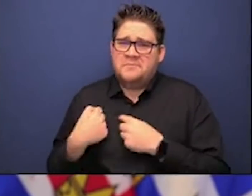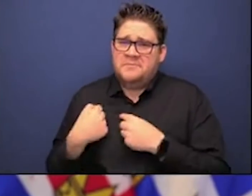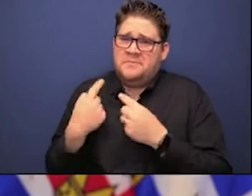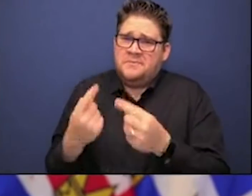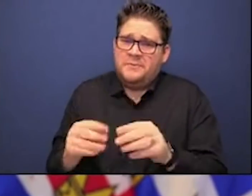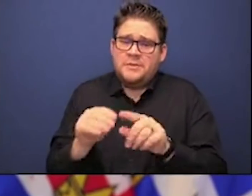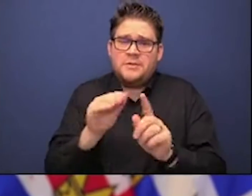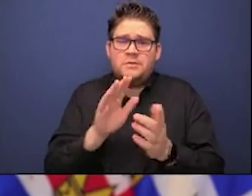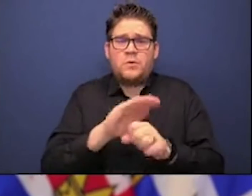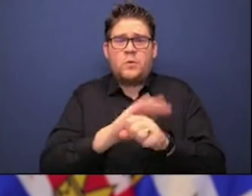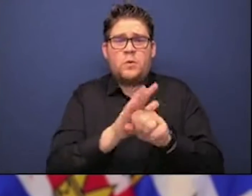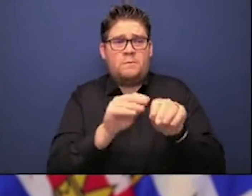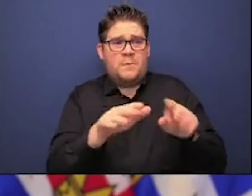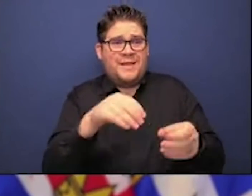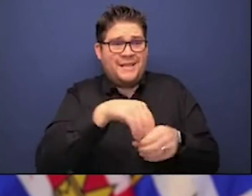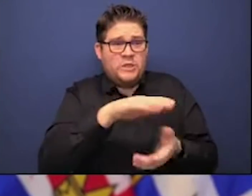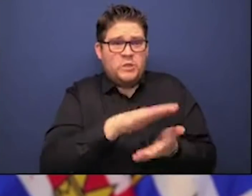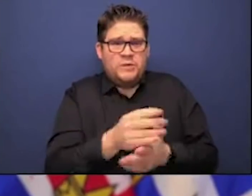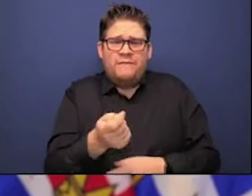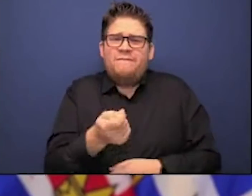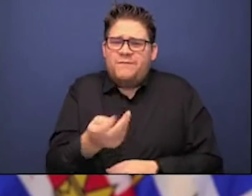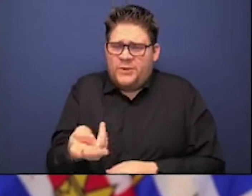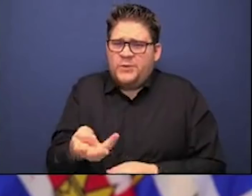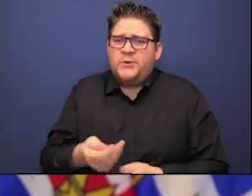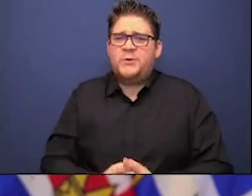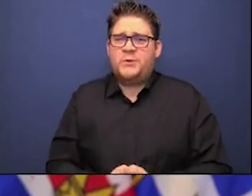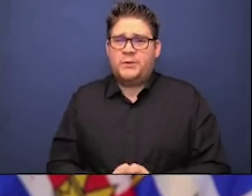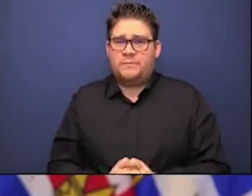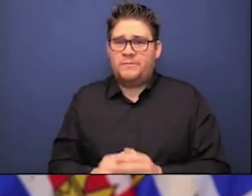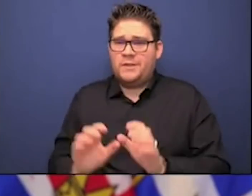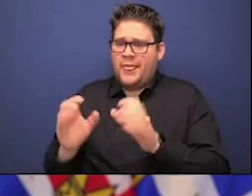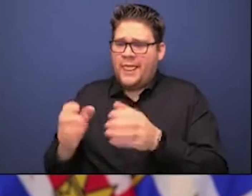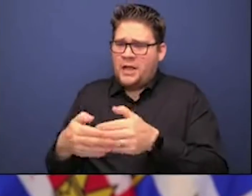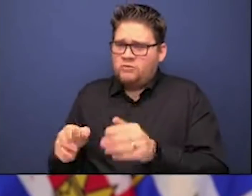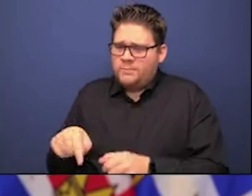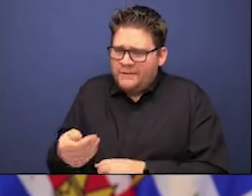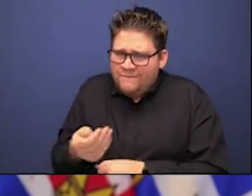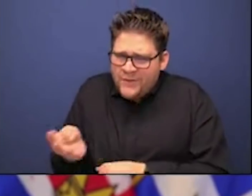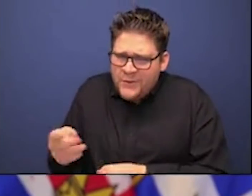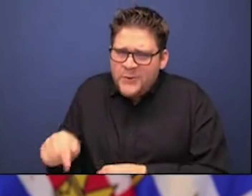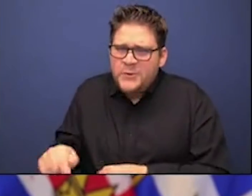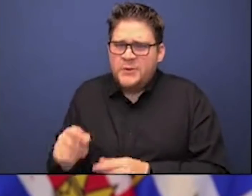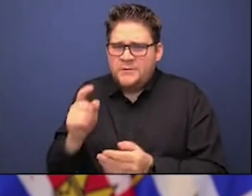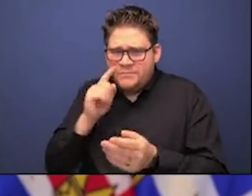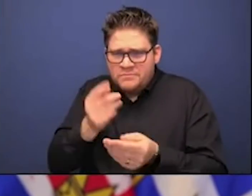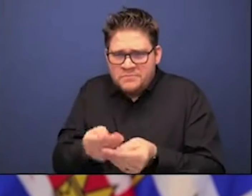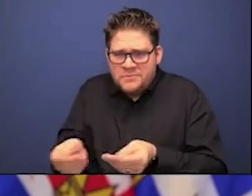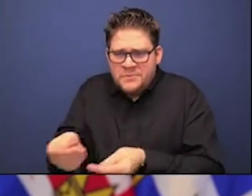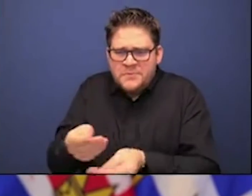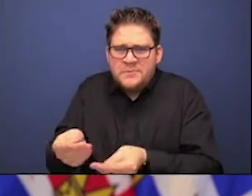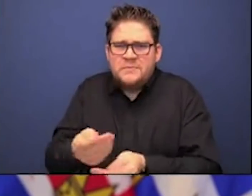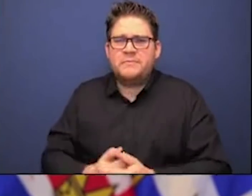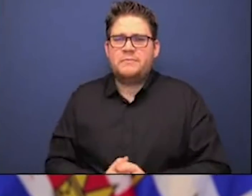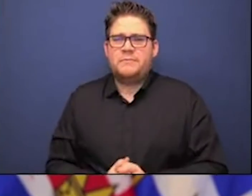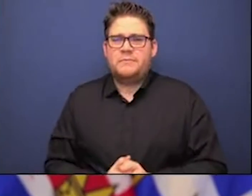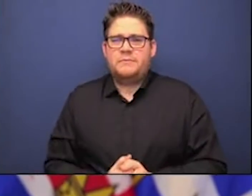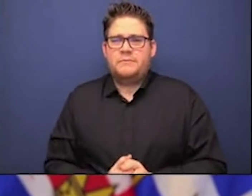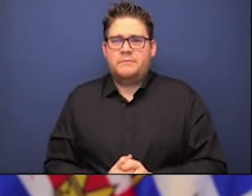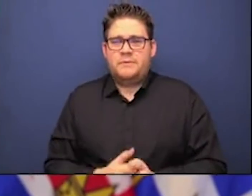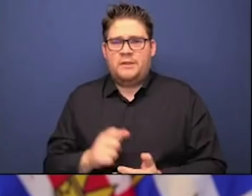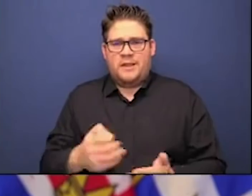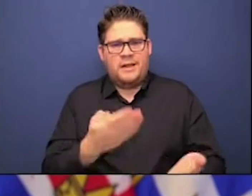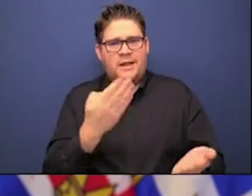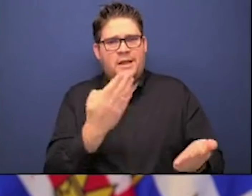school setting, particularly within the classrooms. And that is a testament to how safe these are being made